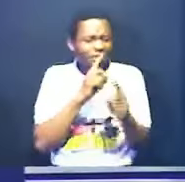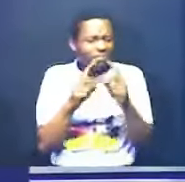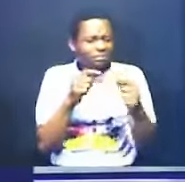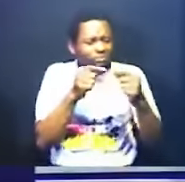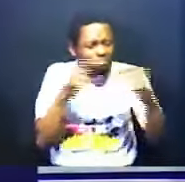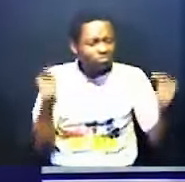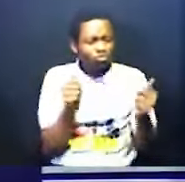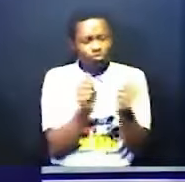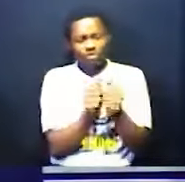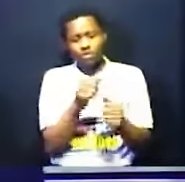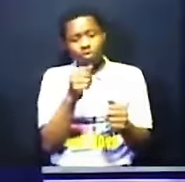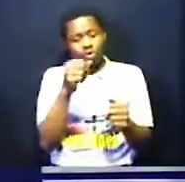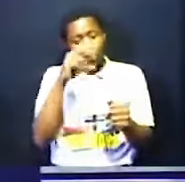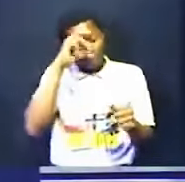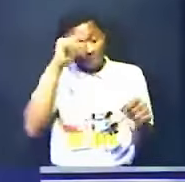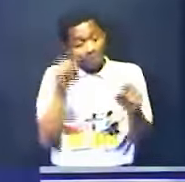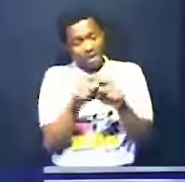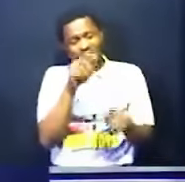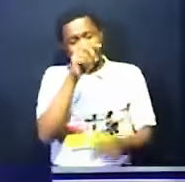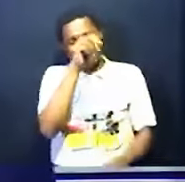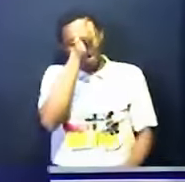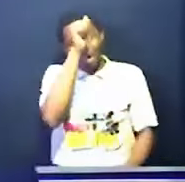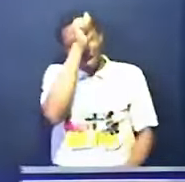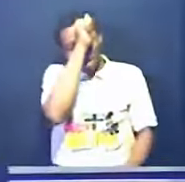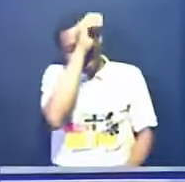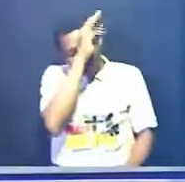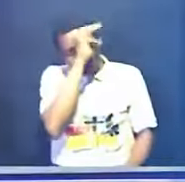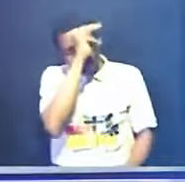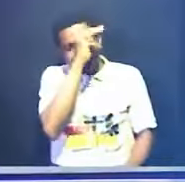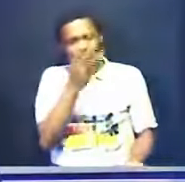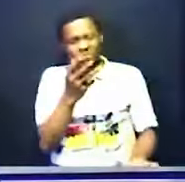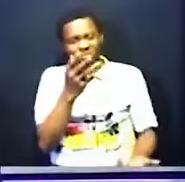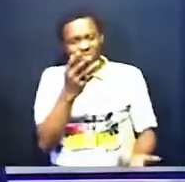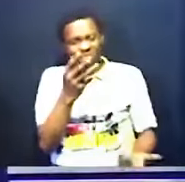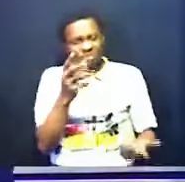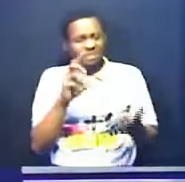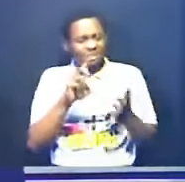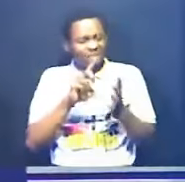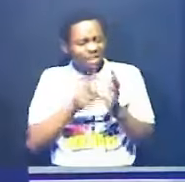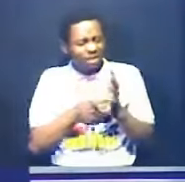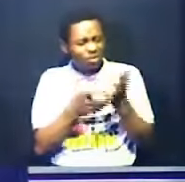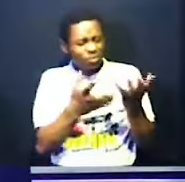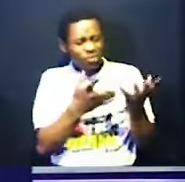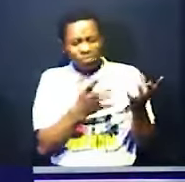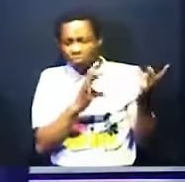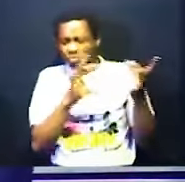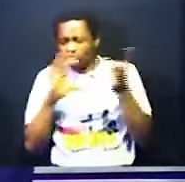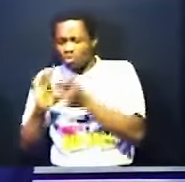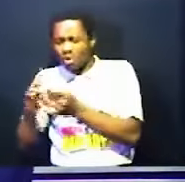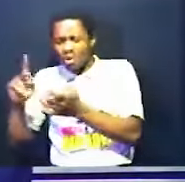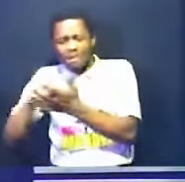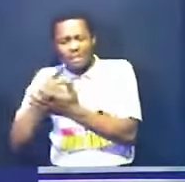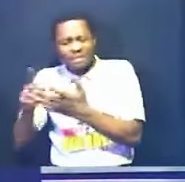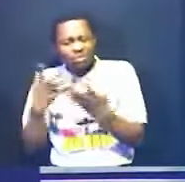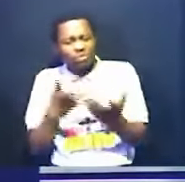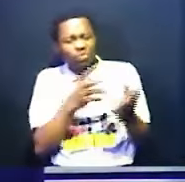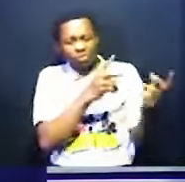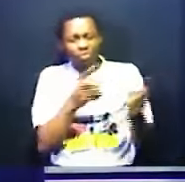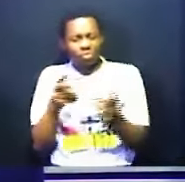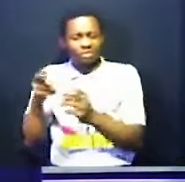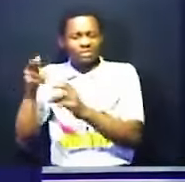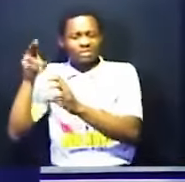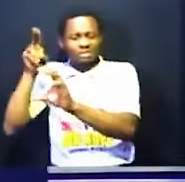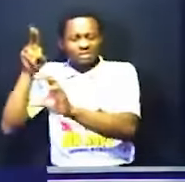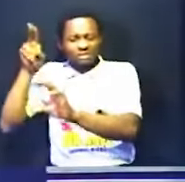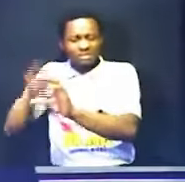Amnon no be yemfie mienu nie na wonkasa. And now you want him to go and chair your party? Na afi ye kwa kwoto opuna o se oni wo